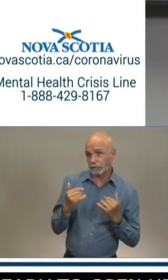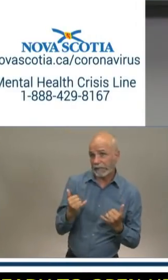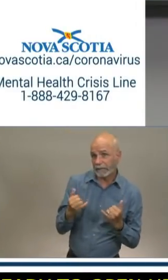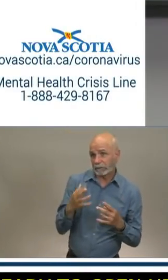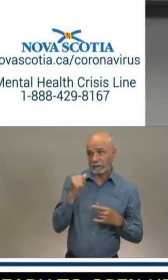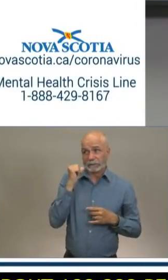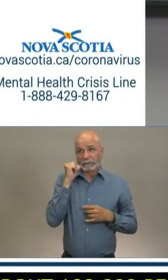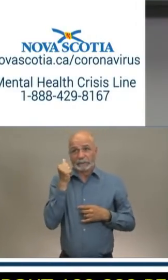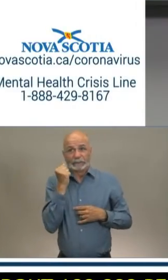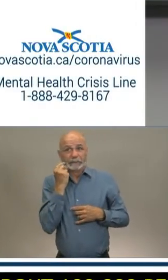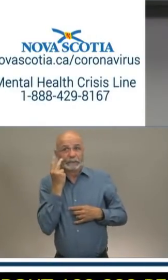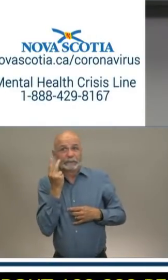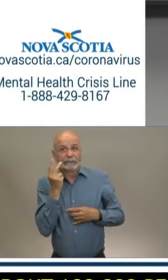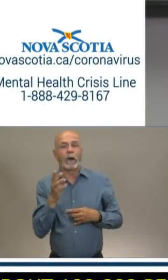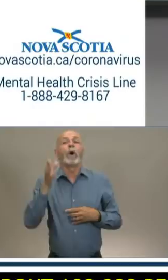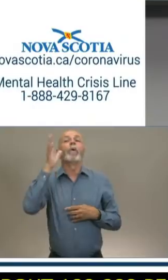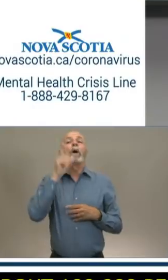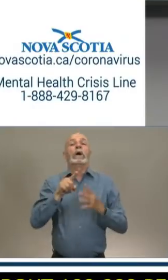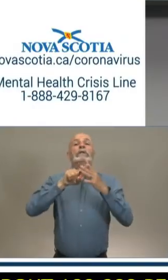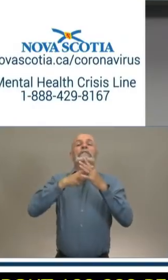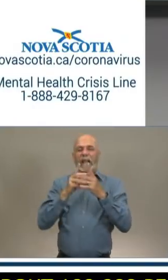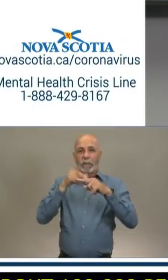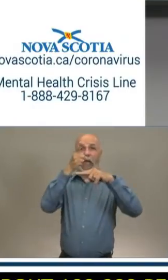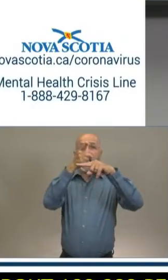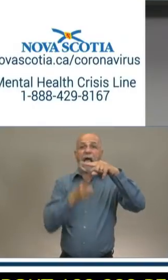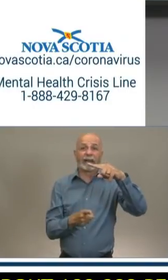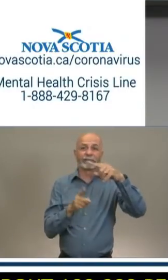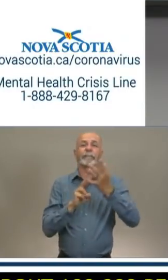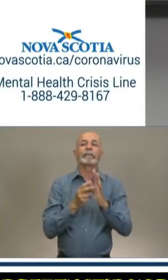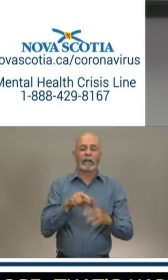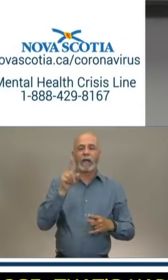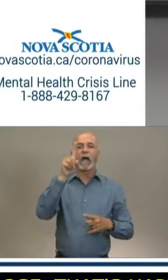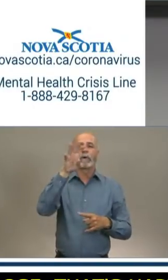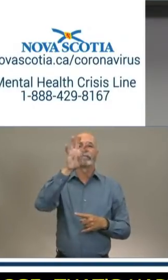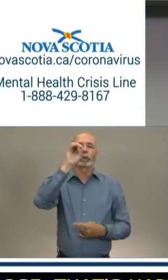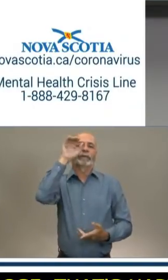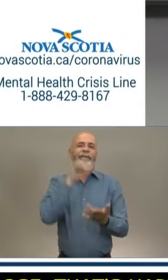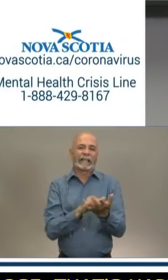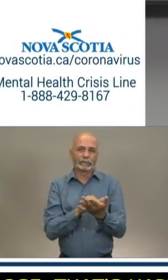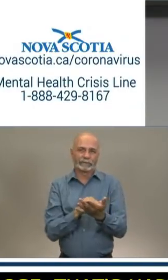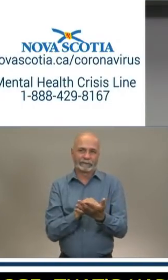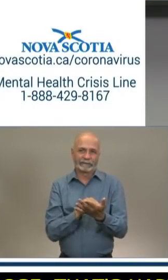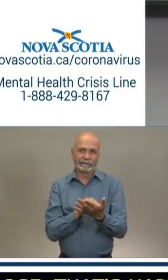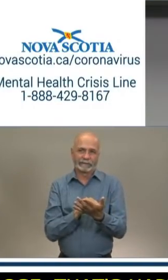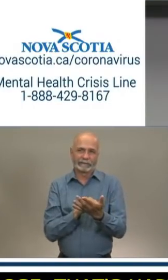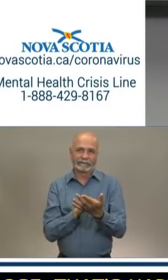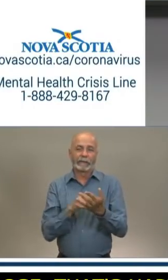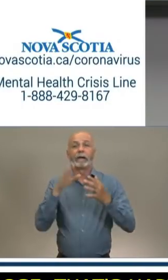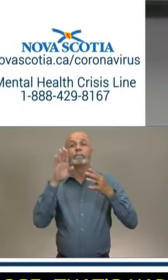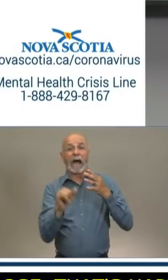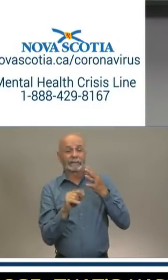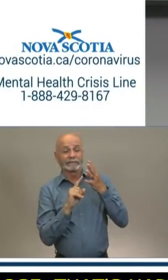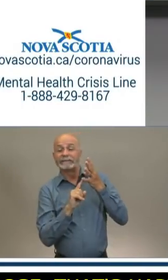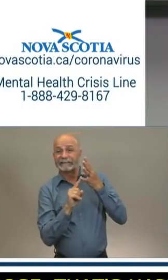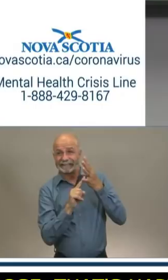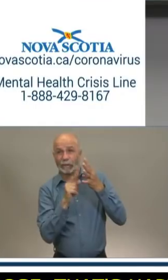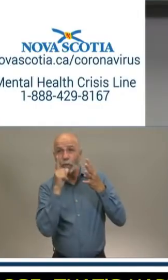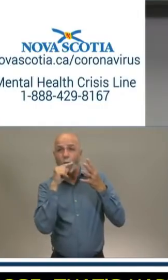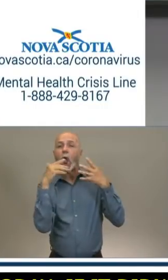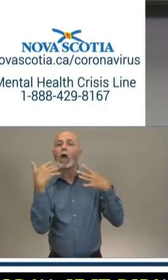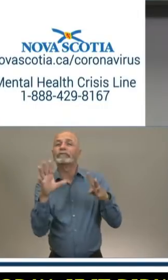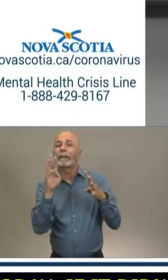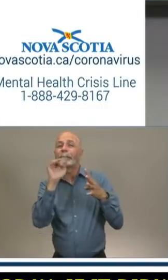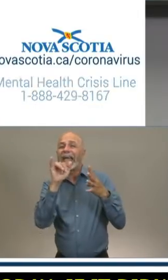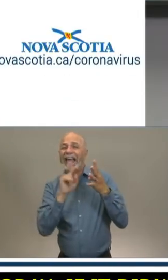it'll be tomorrow. About half of those, the people who were immunized in the latter part of May, and then early next week we'll be opening up for the other